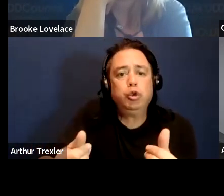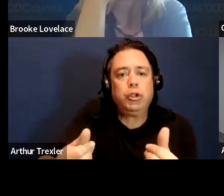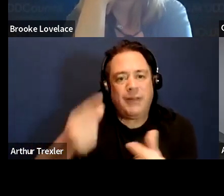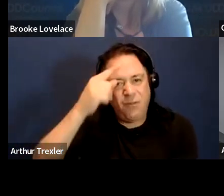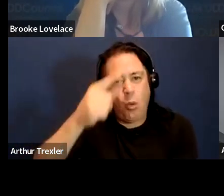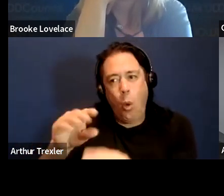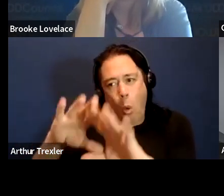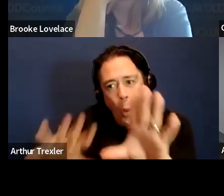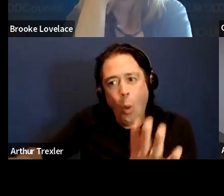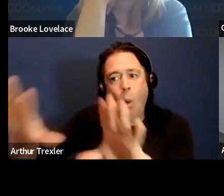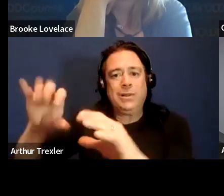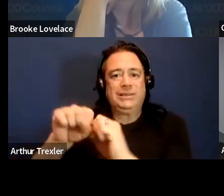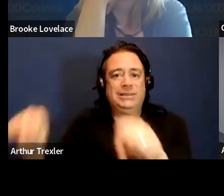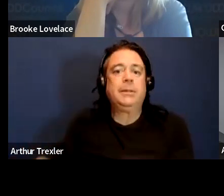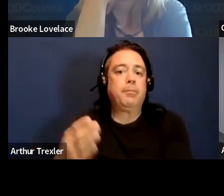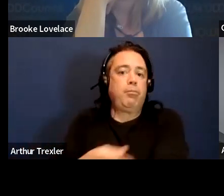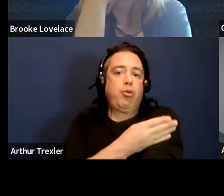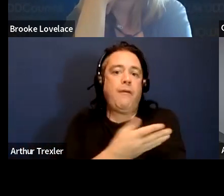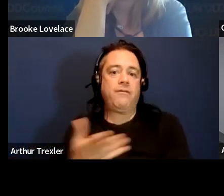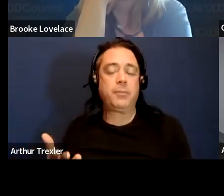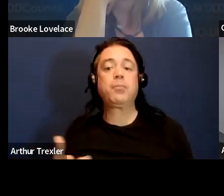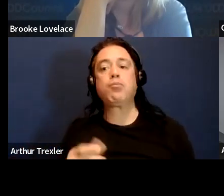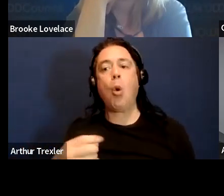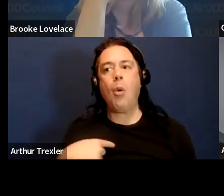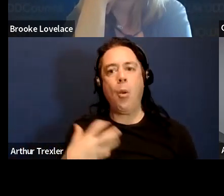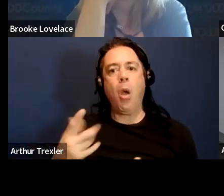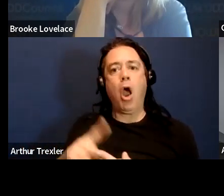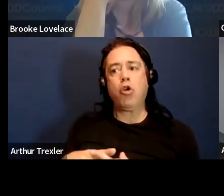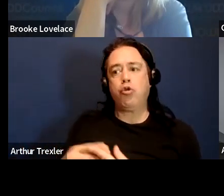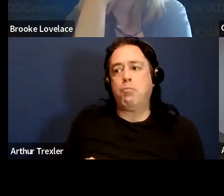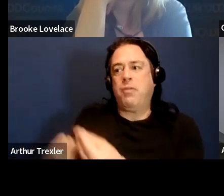creating opportunities for engagement.